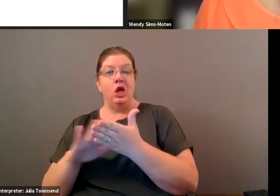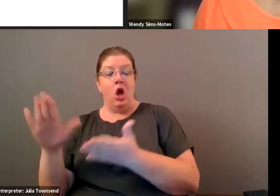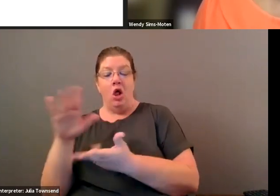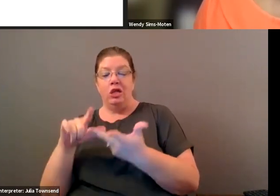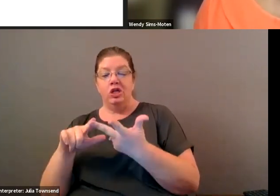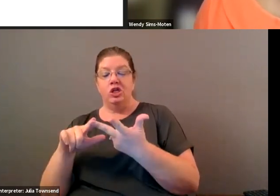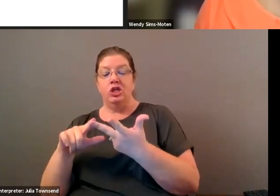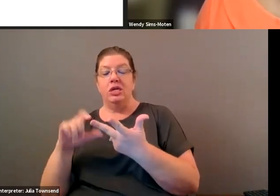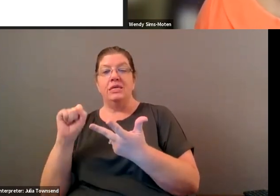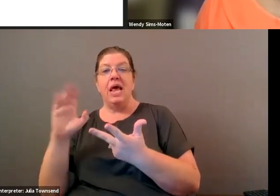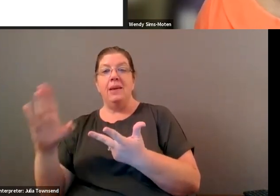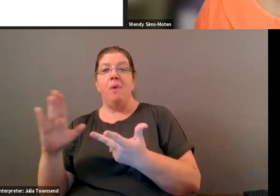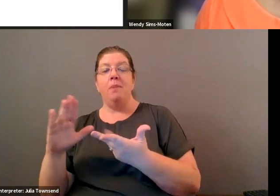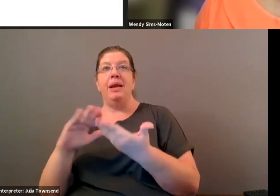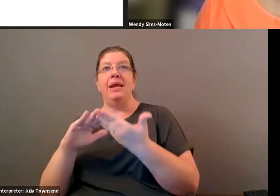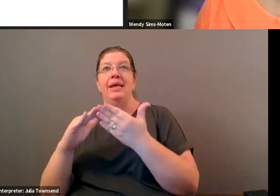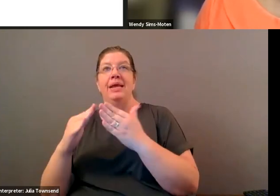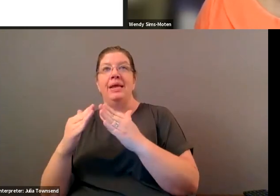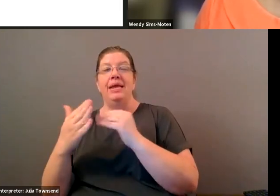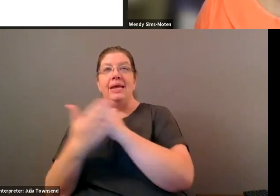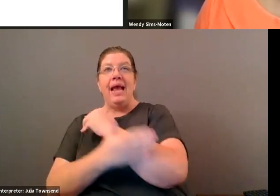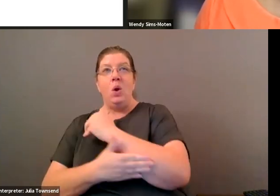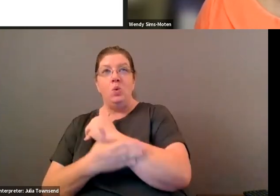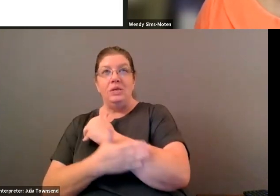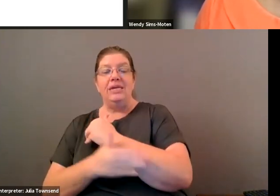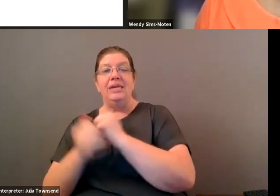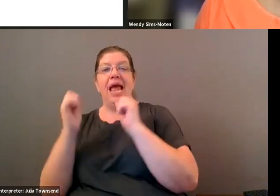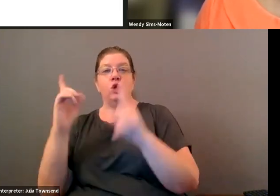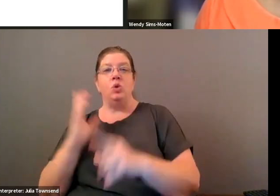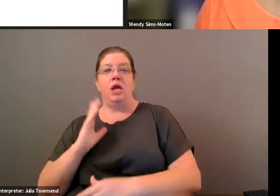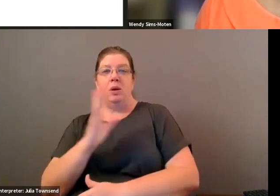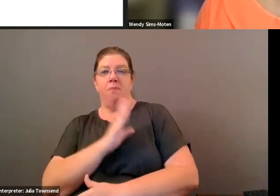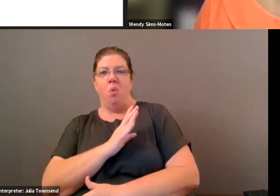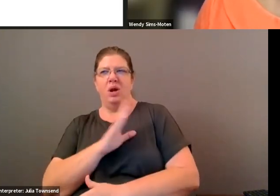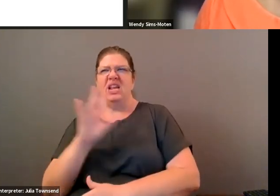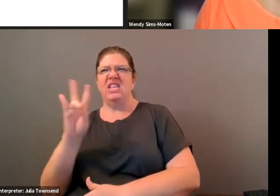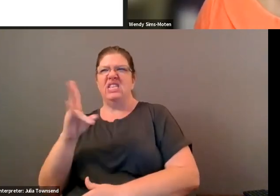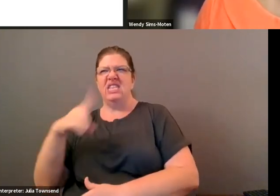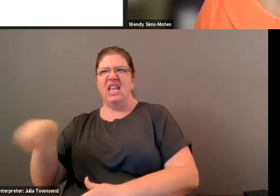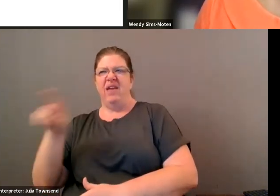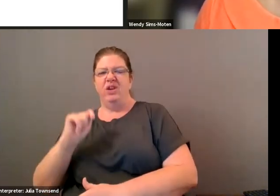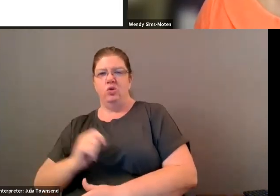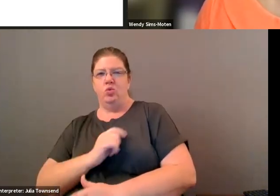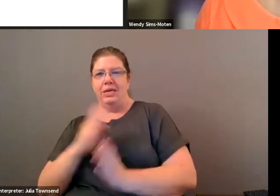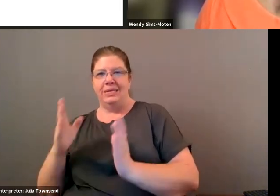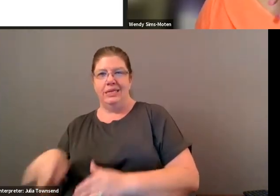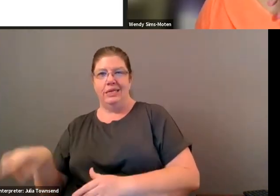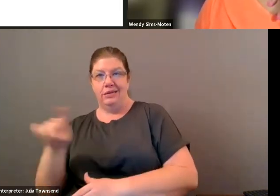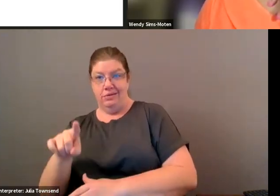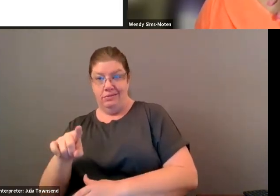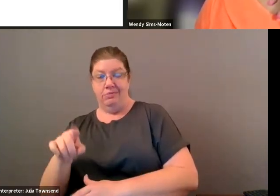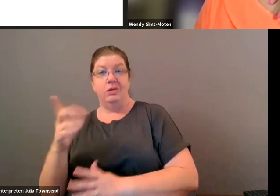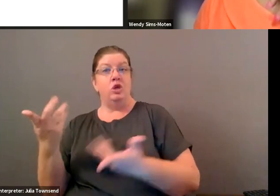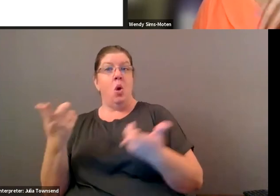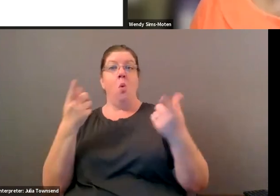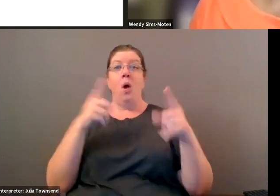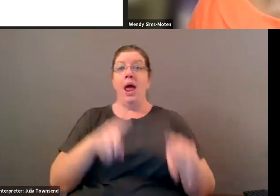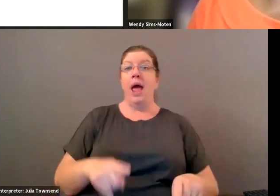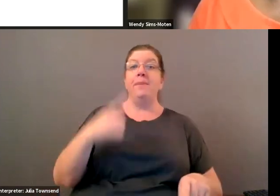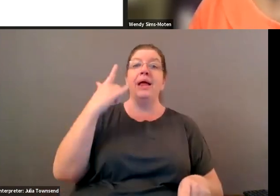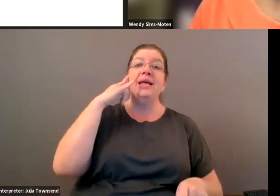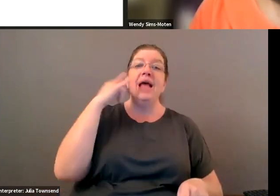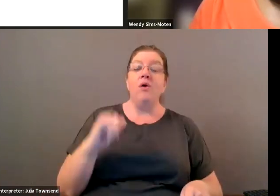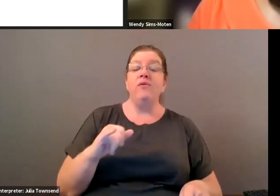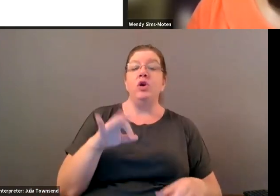County Education Board, those seven trustees. So what happened? The California Voting